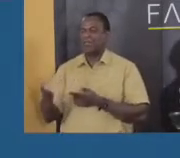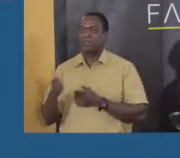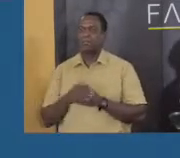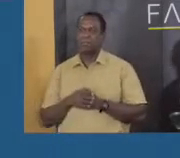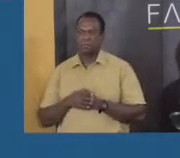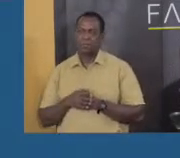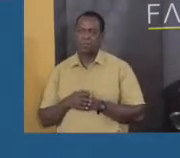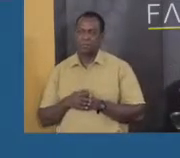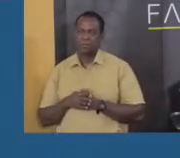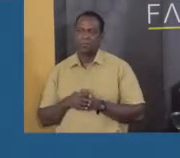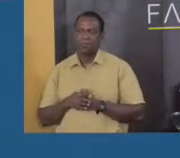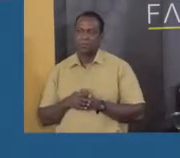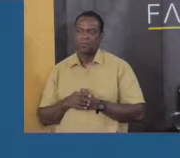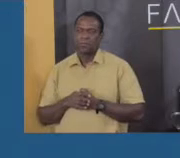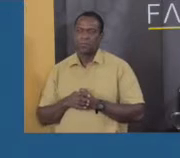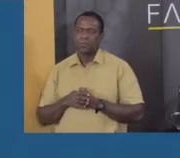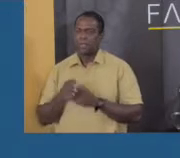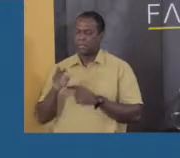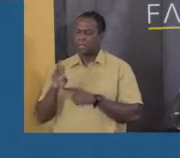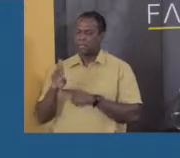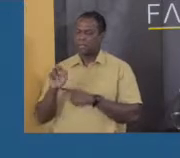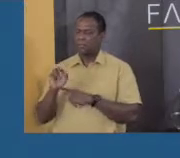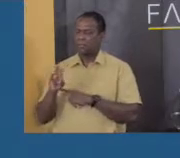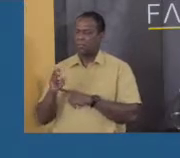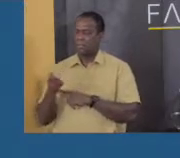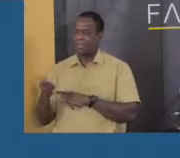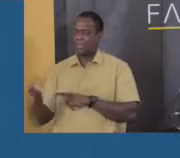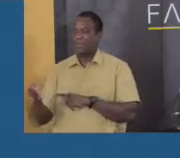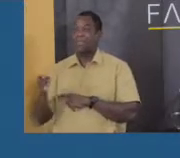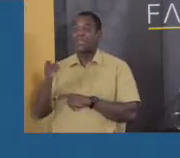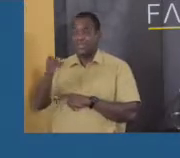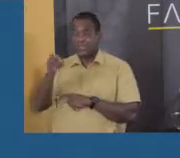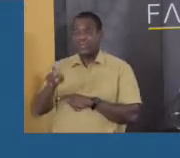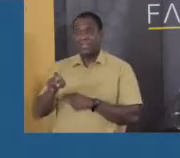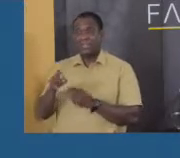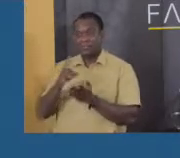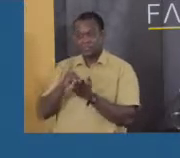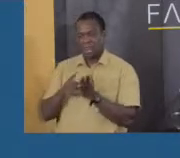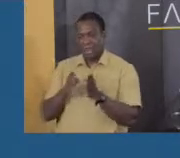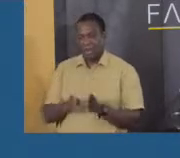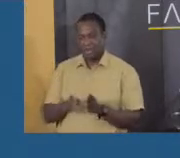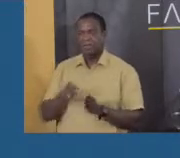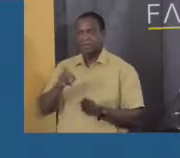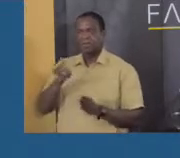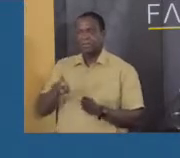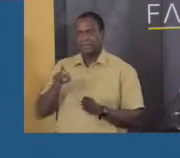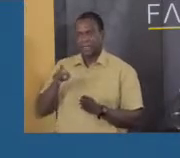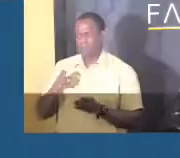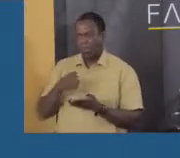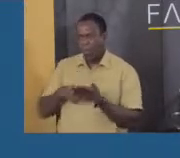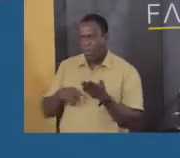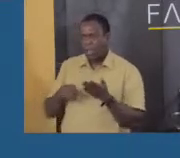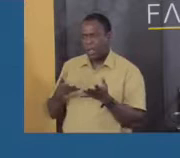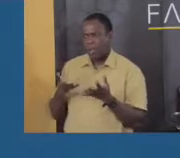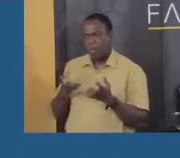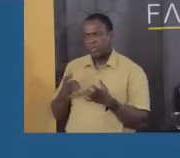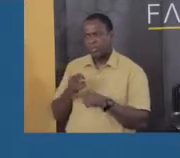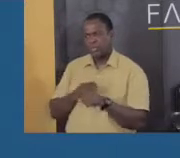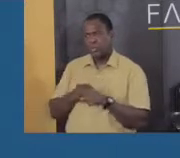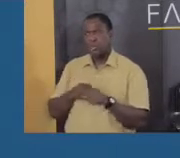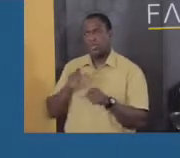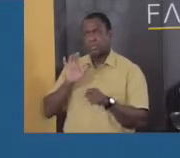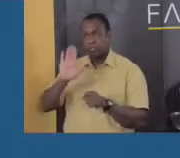basically is something that you have to decide what you want, what raw materials you want to use for